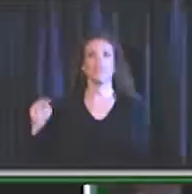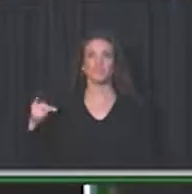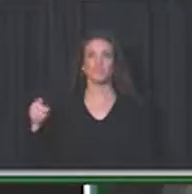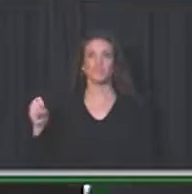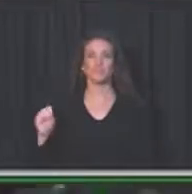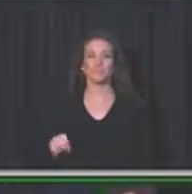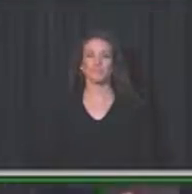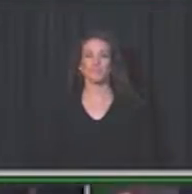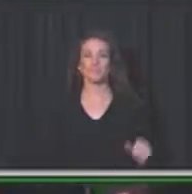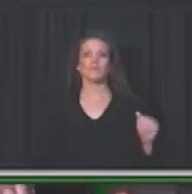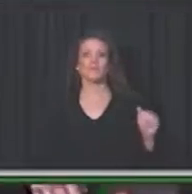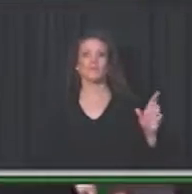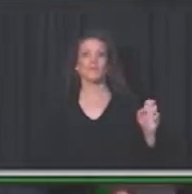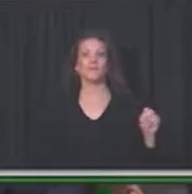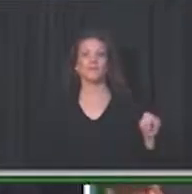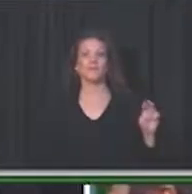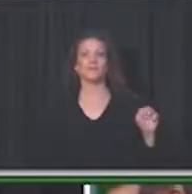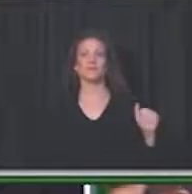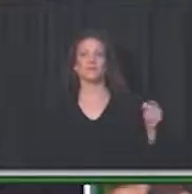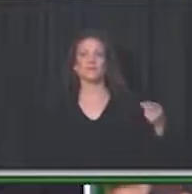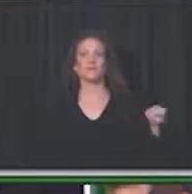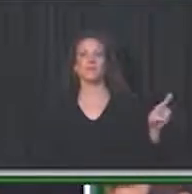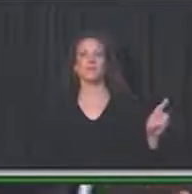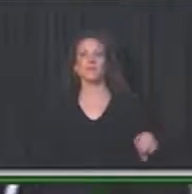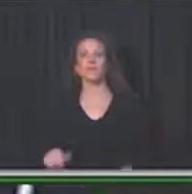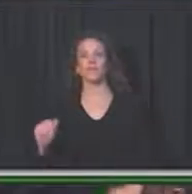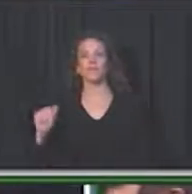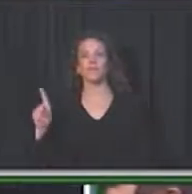Aaron Maher. Aiden Larocco.